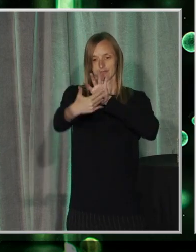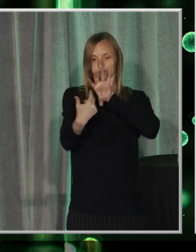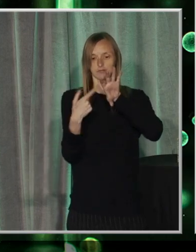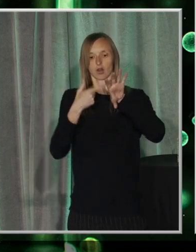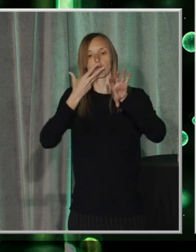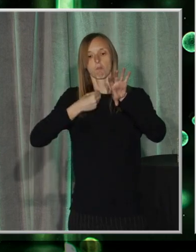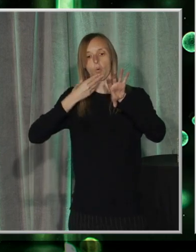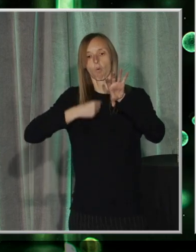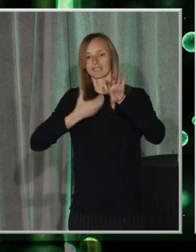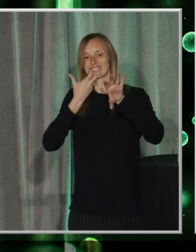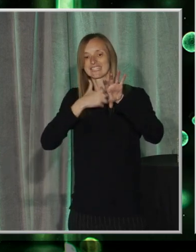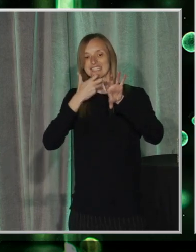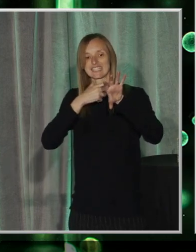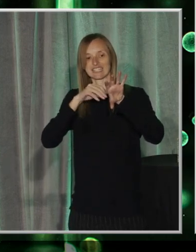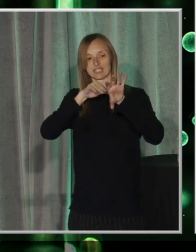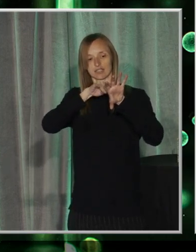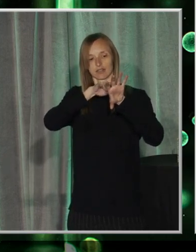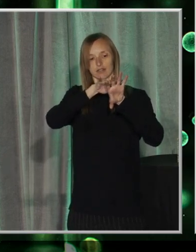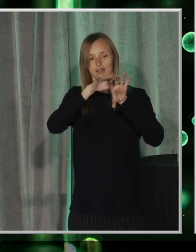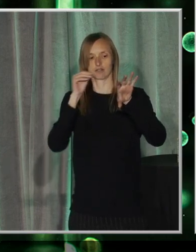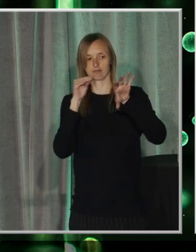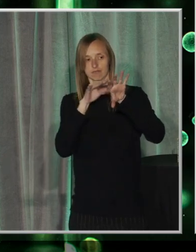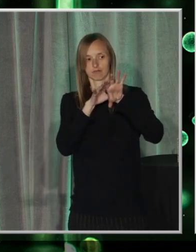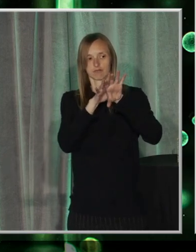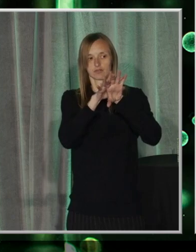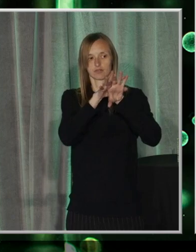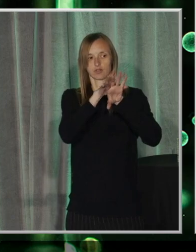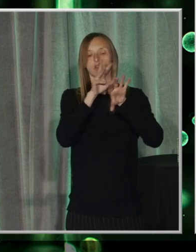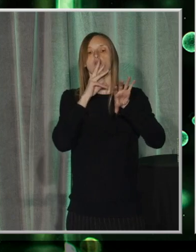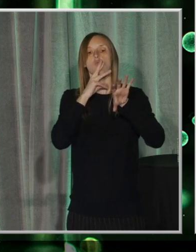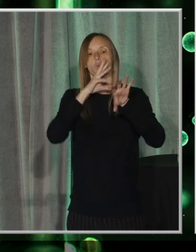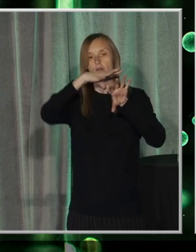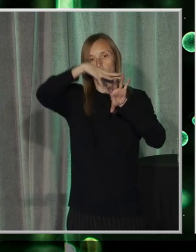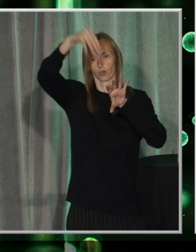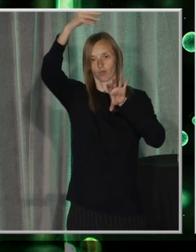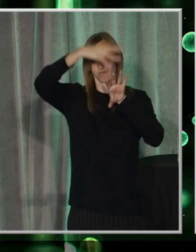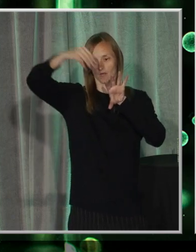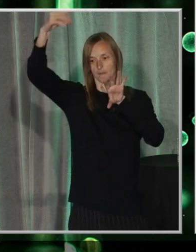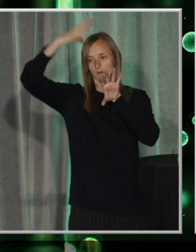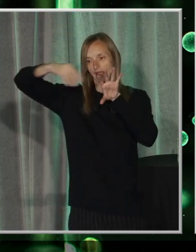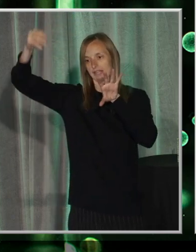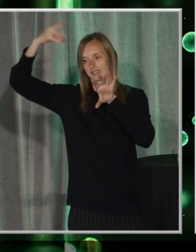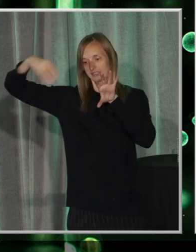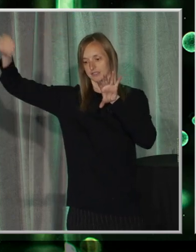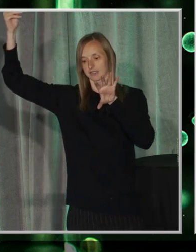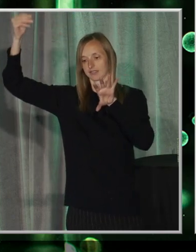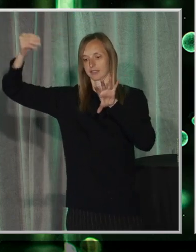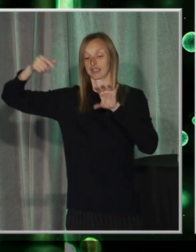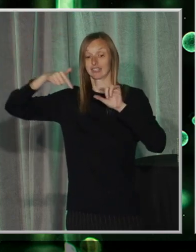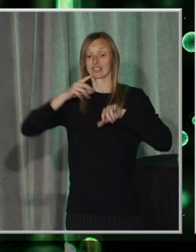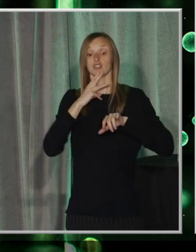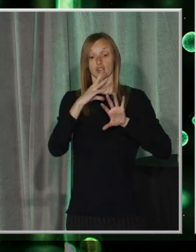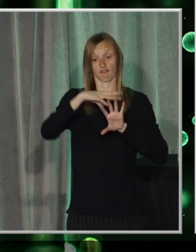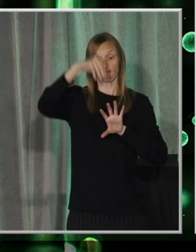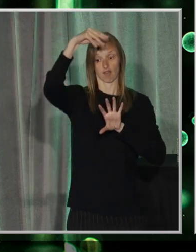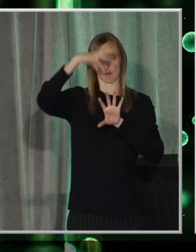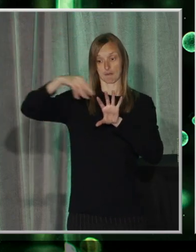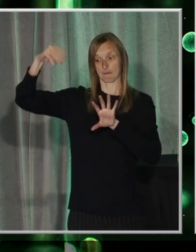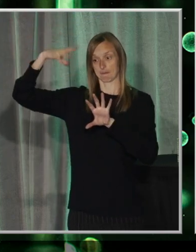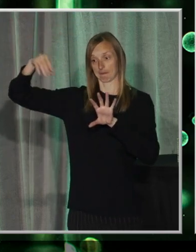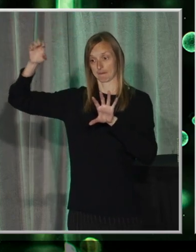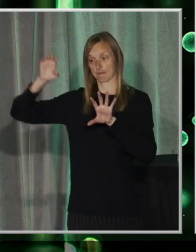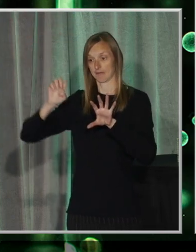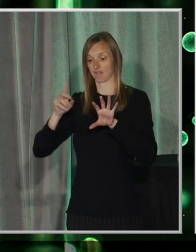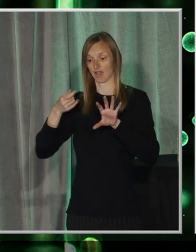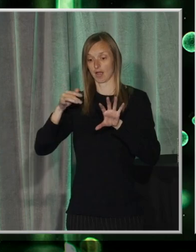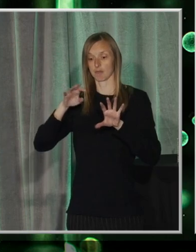is transferred to the water, causing water to evaporate. This evaporation process removes heat